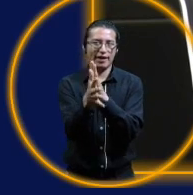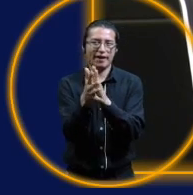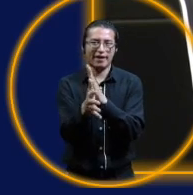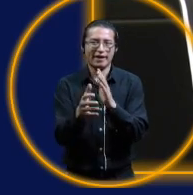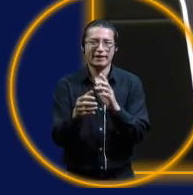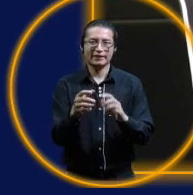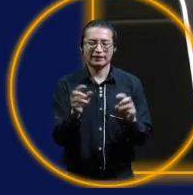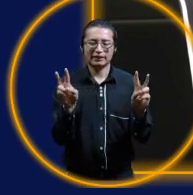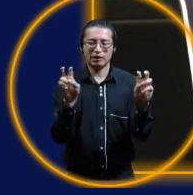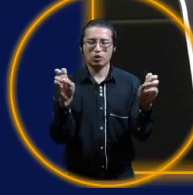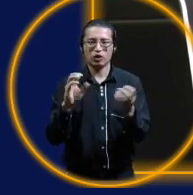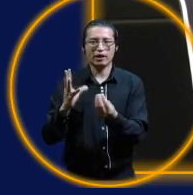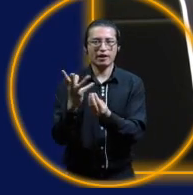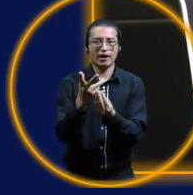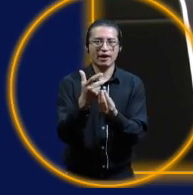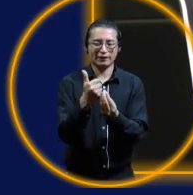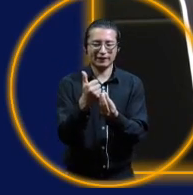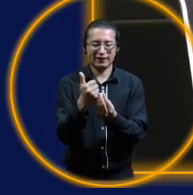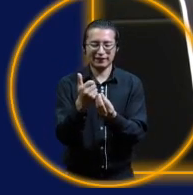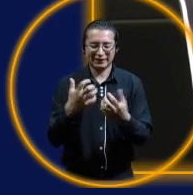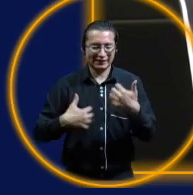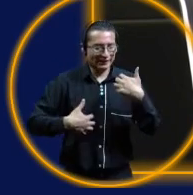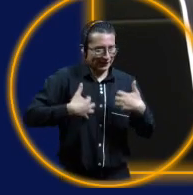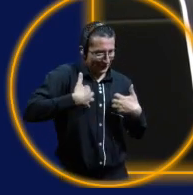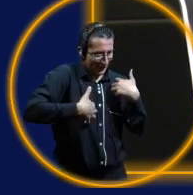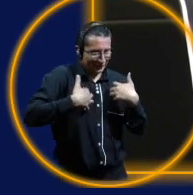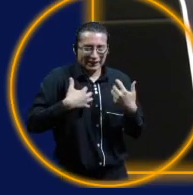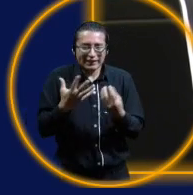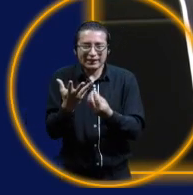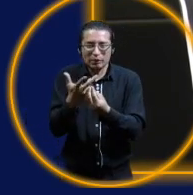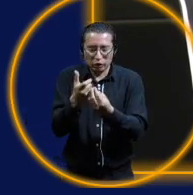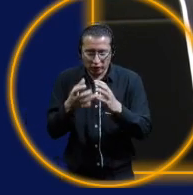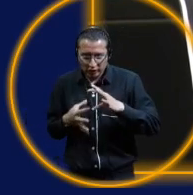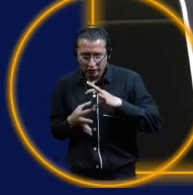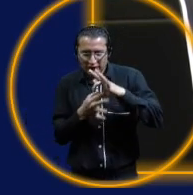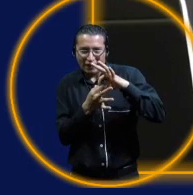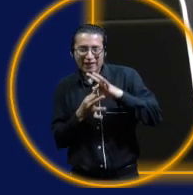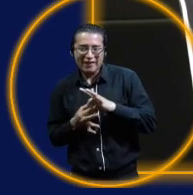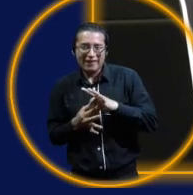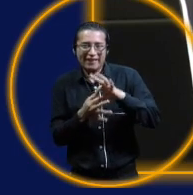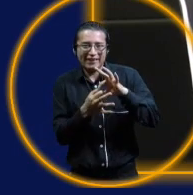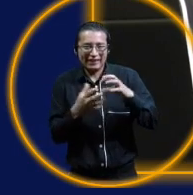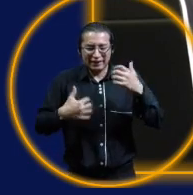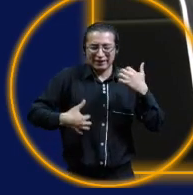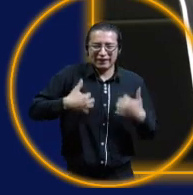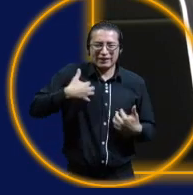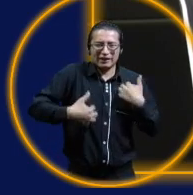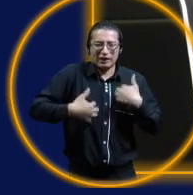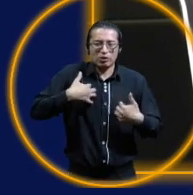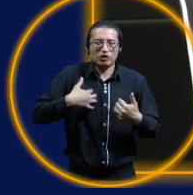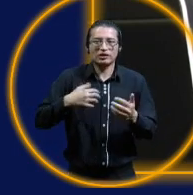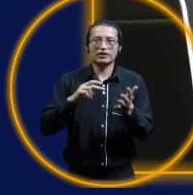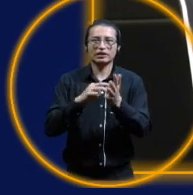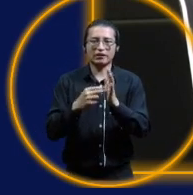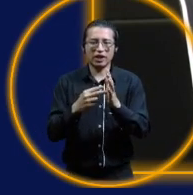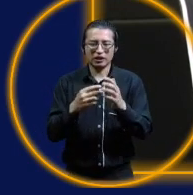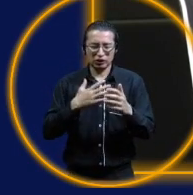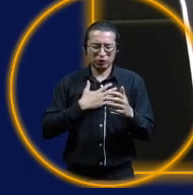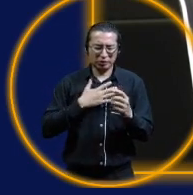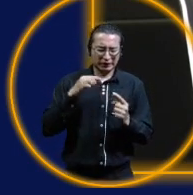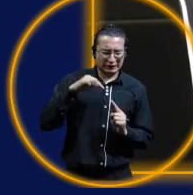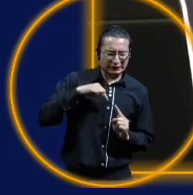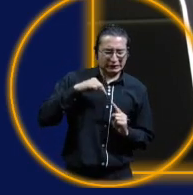tied together, and how fear is not something you should try to shy away from. It sounds like it's something that you guys embrace.